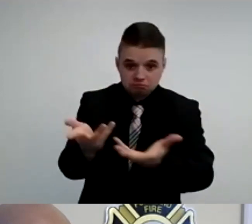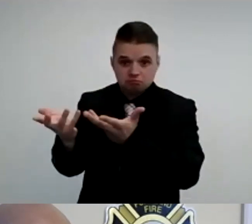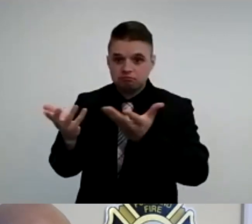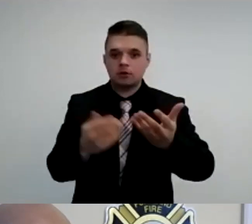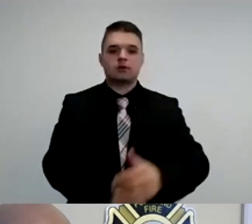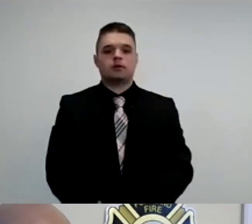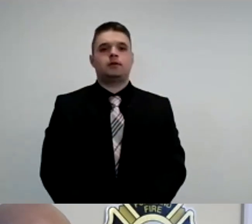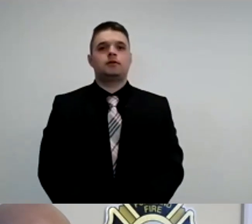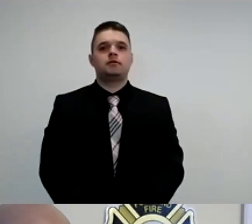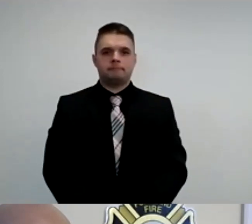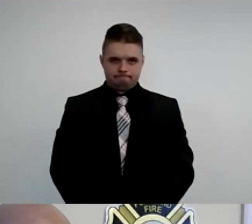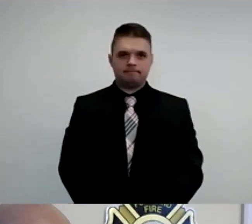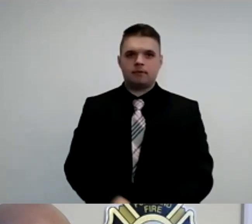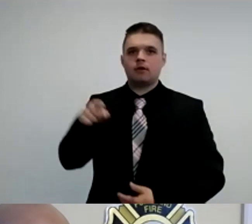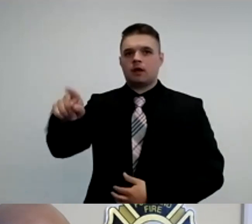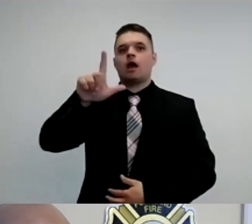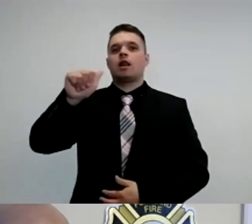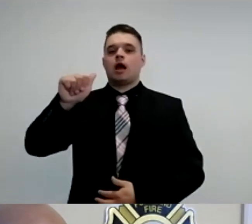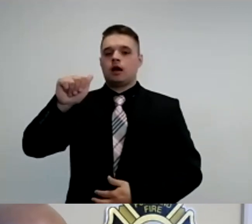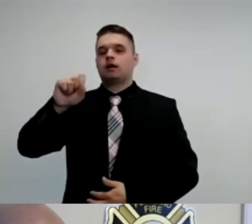Yes, Lachey, hold on. Let me unmute you.